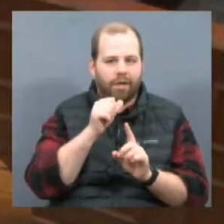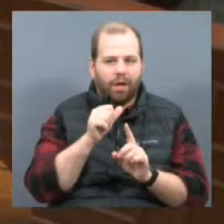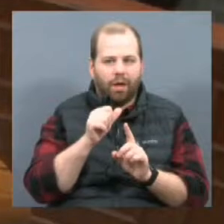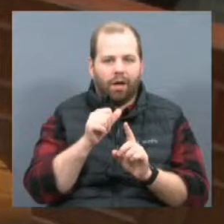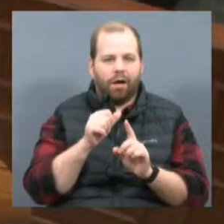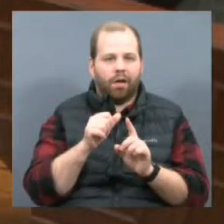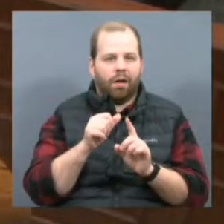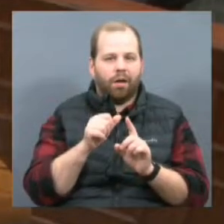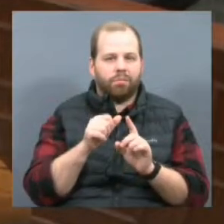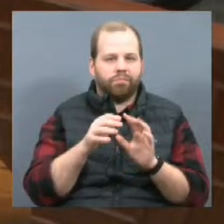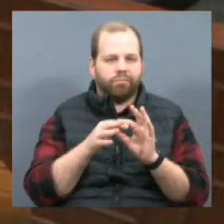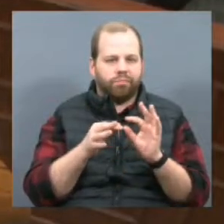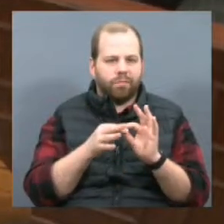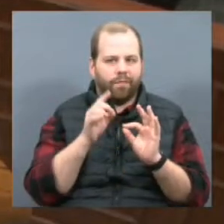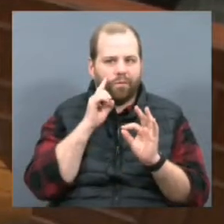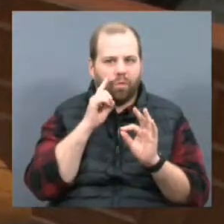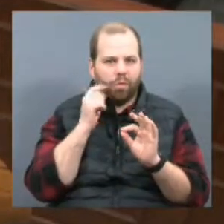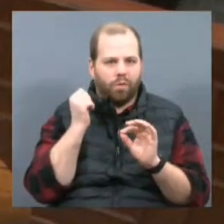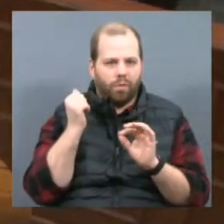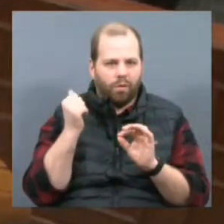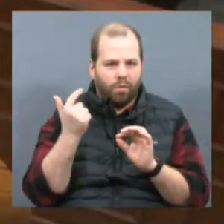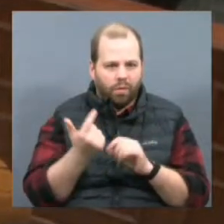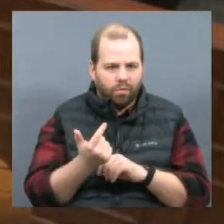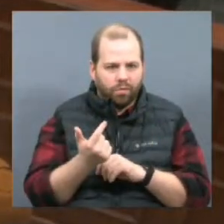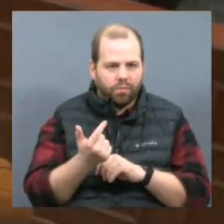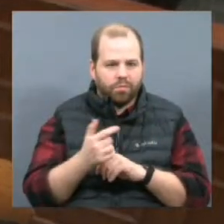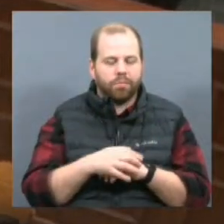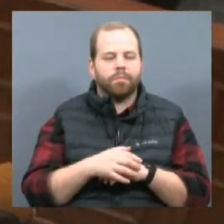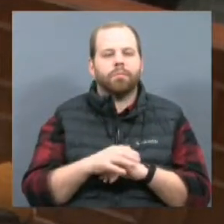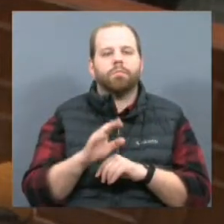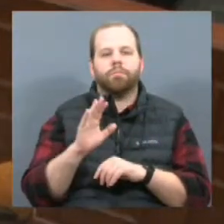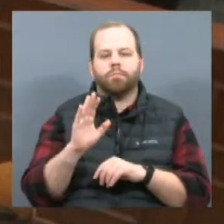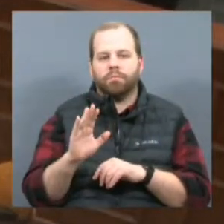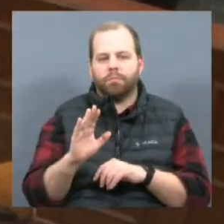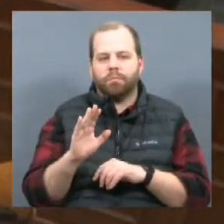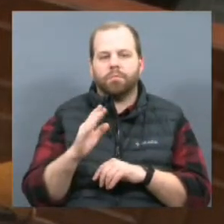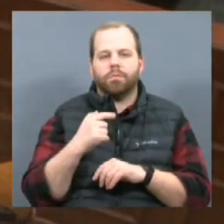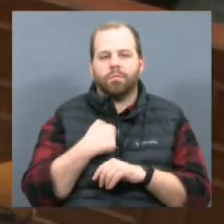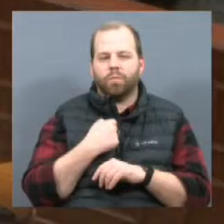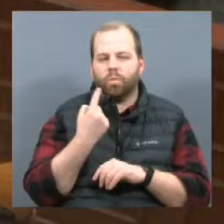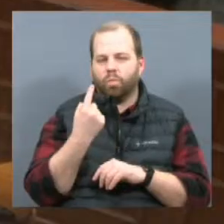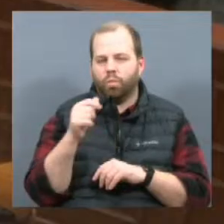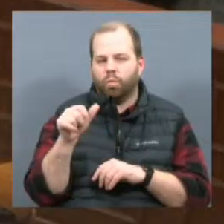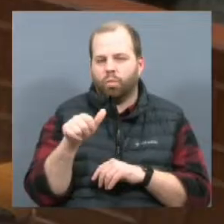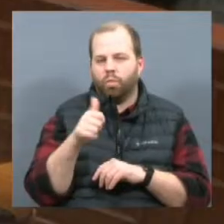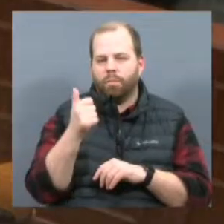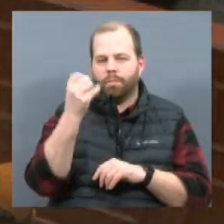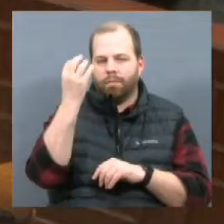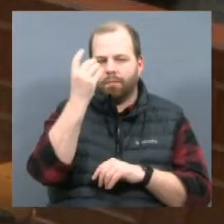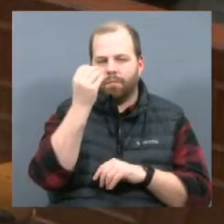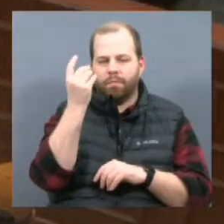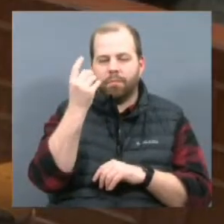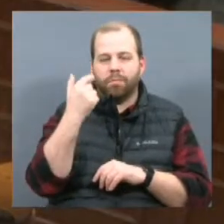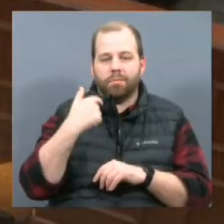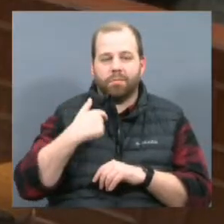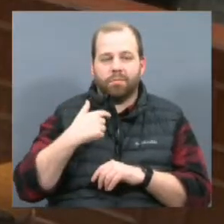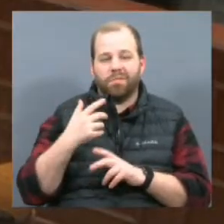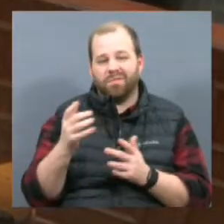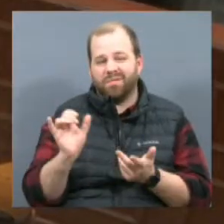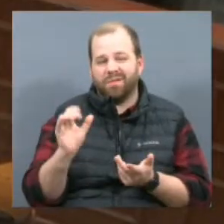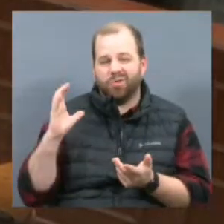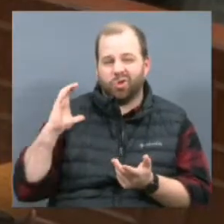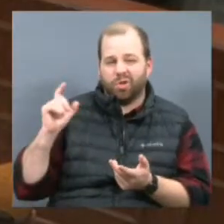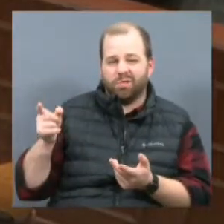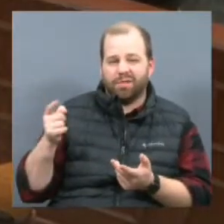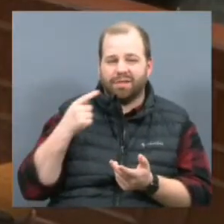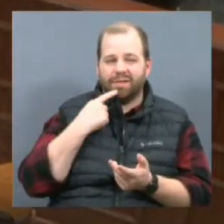same applies here, so. Okay, and I guess one other thought, and I think, I mean, as the chair said, I mean, this